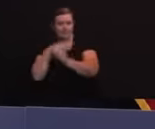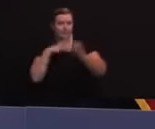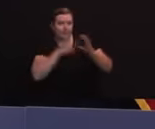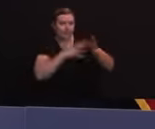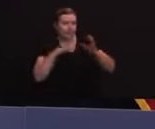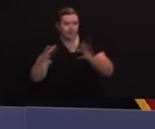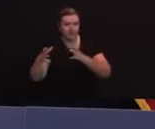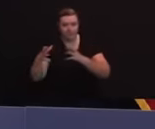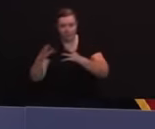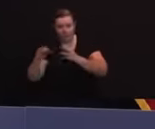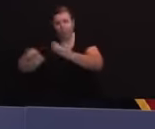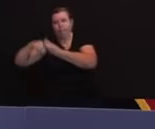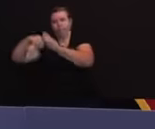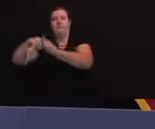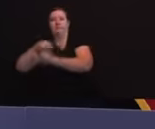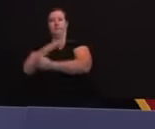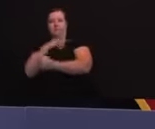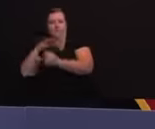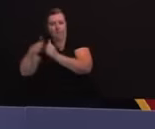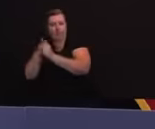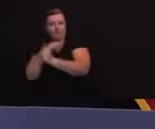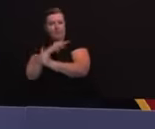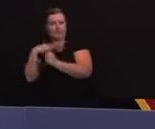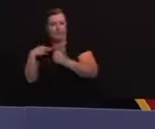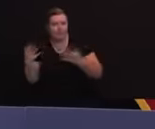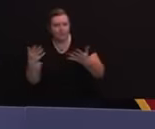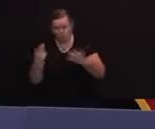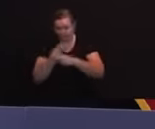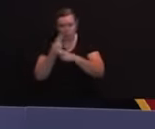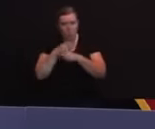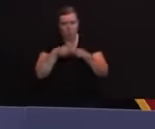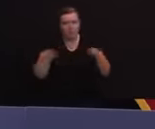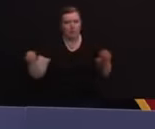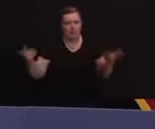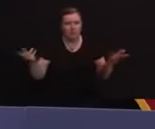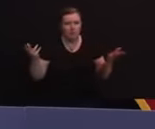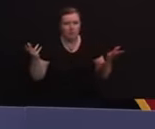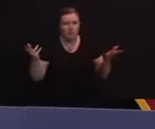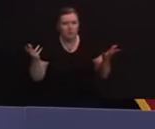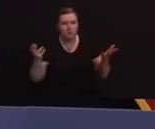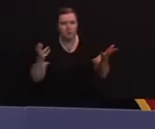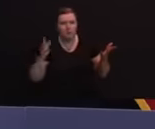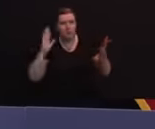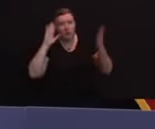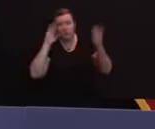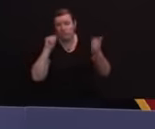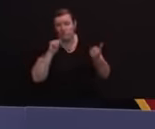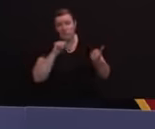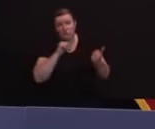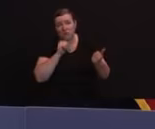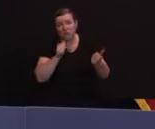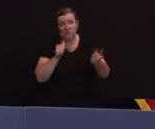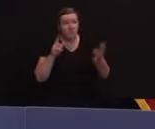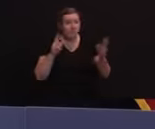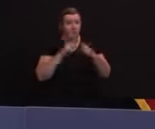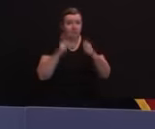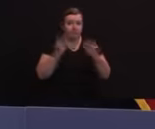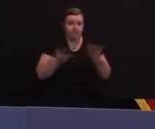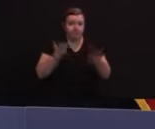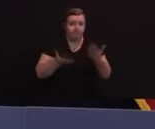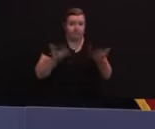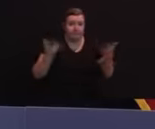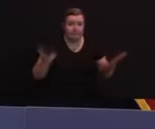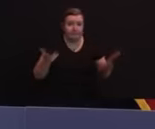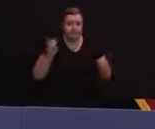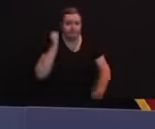in line. You may have to use it. We really hope not. But we look at this every day,